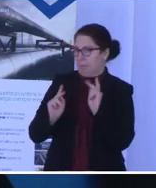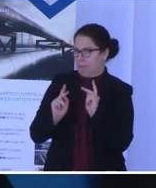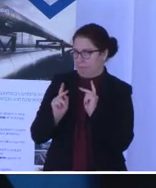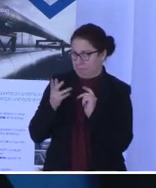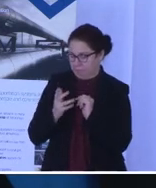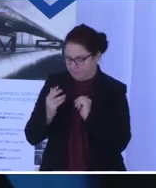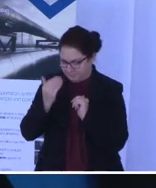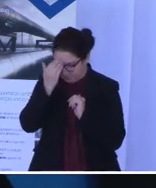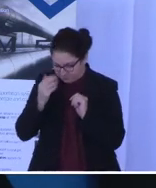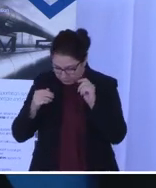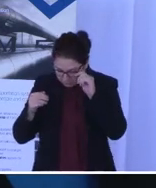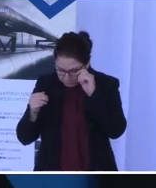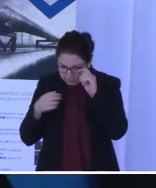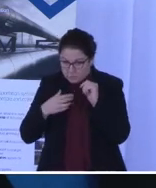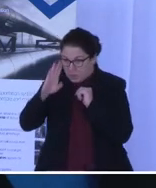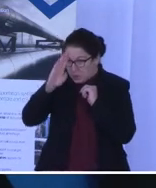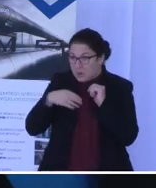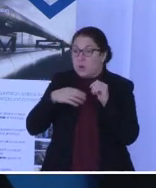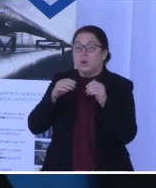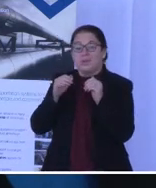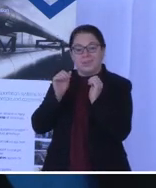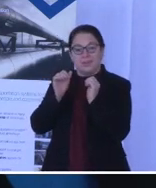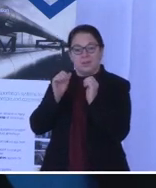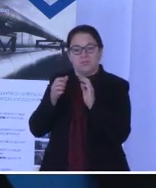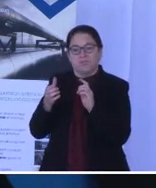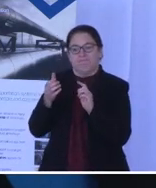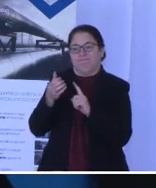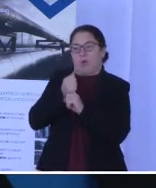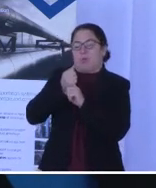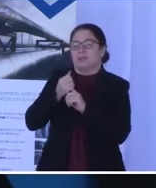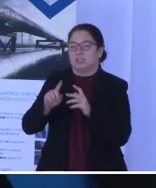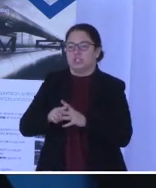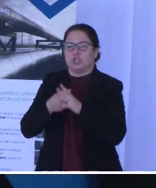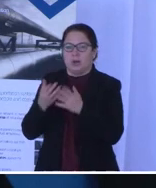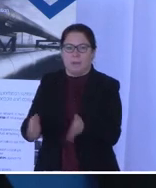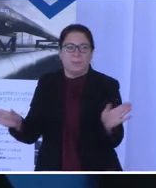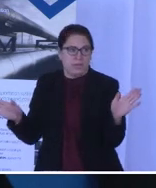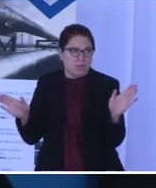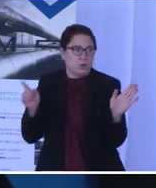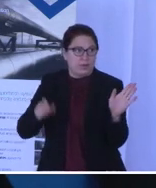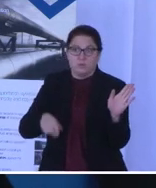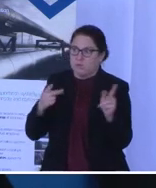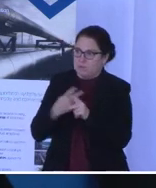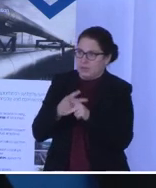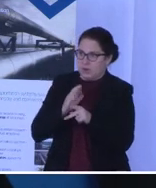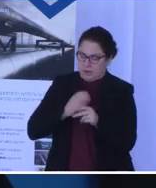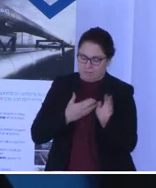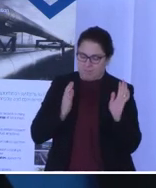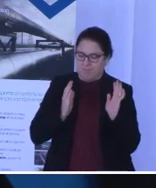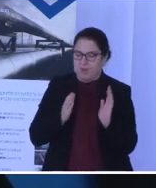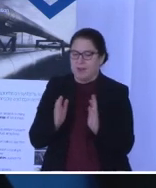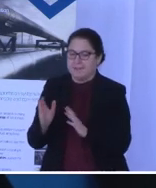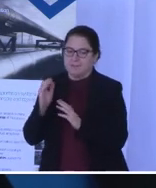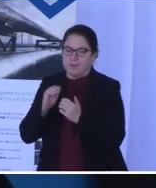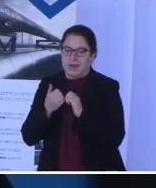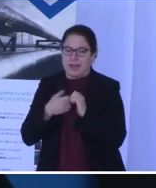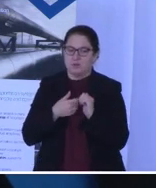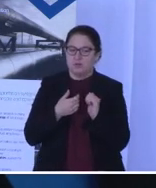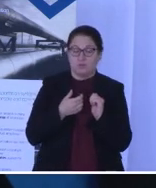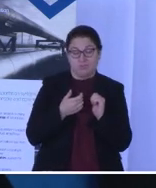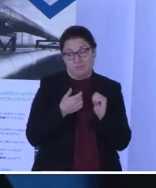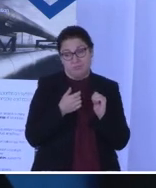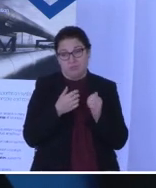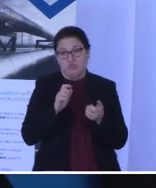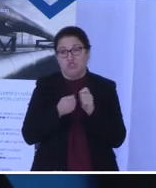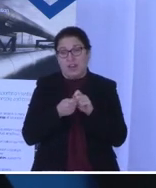immediately, once the arrests became public, have to turn around the process for bringing liquids on the plane,